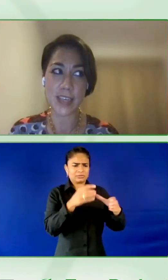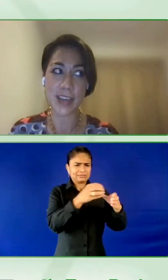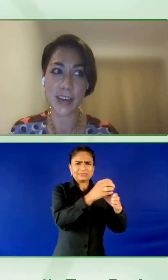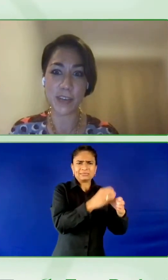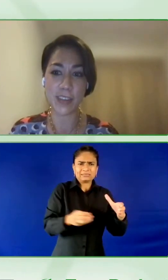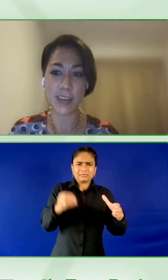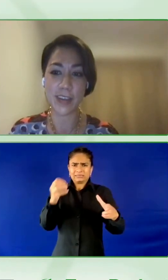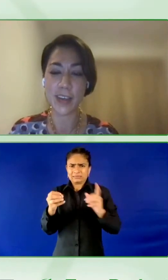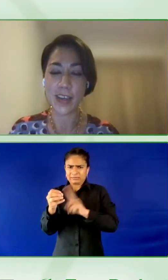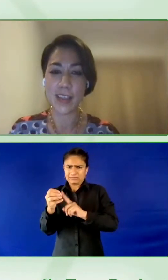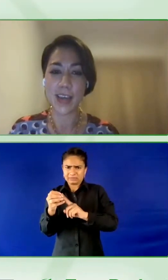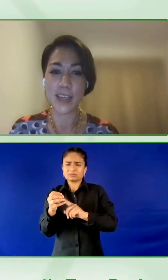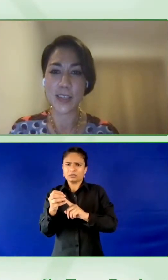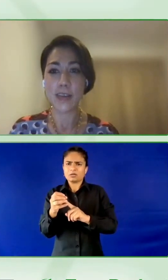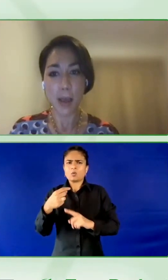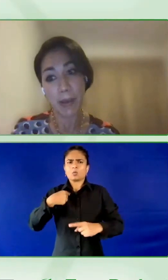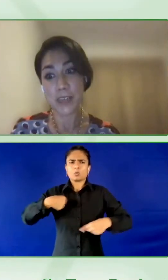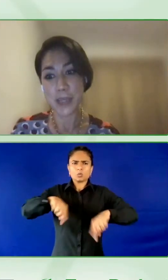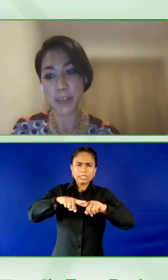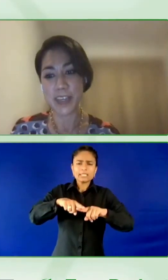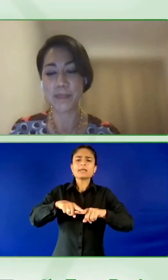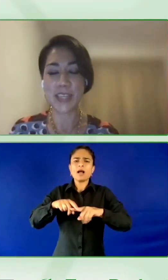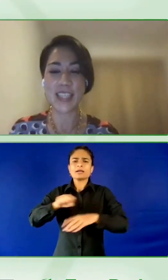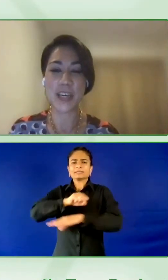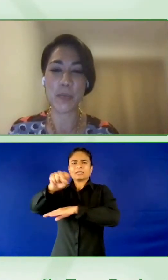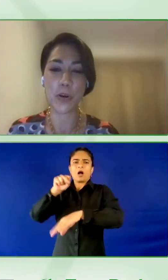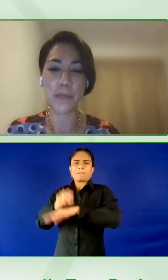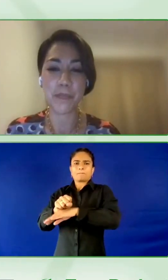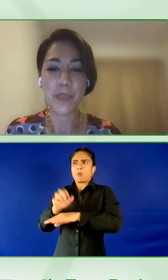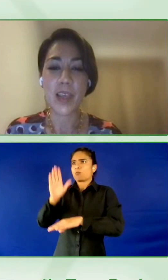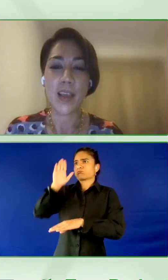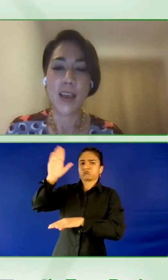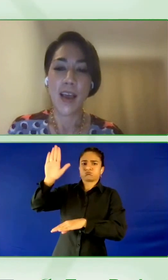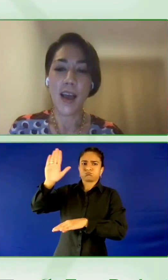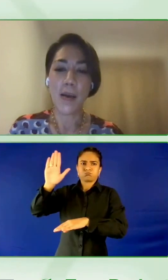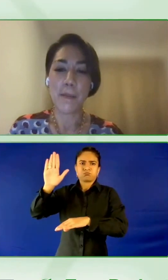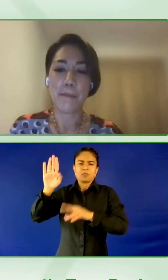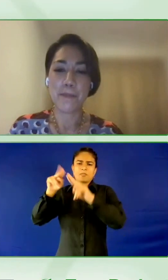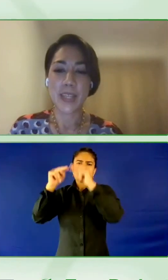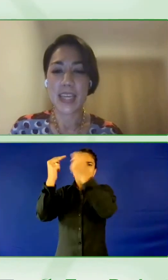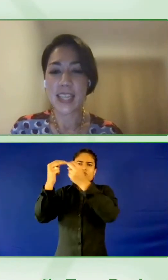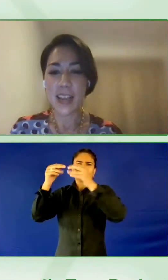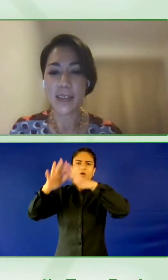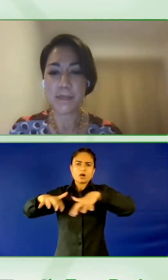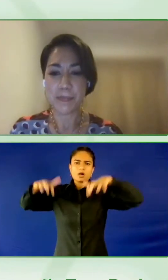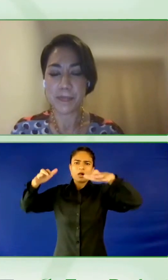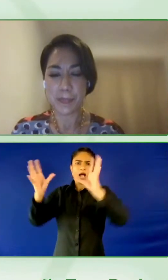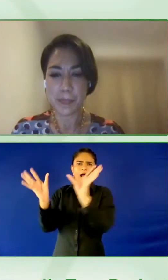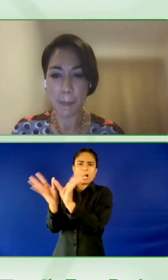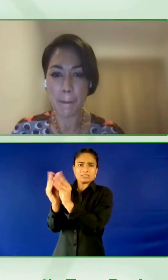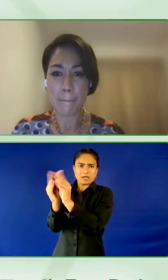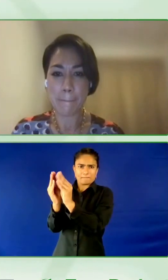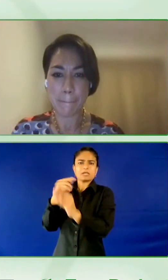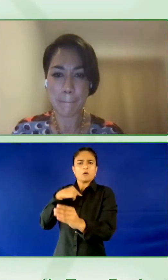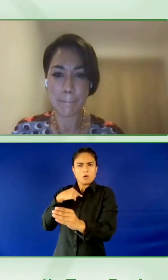can have a say in everything that is about disability in Singapore. Next slide.